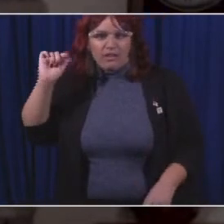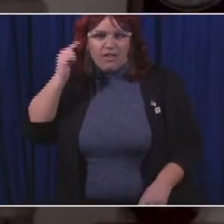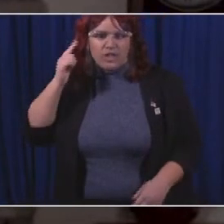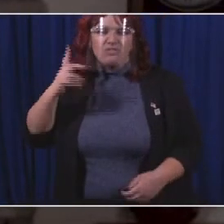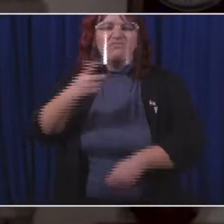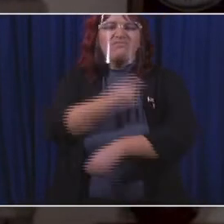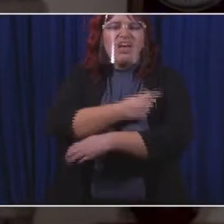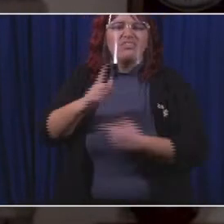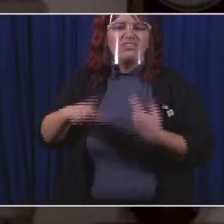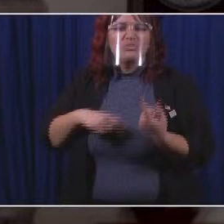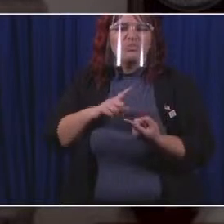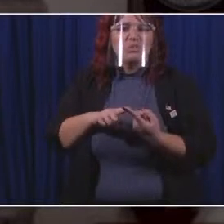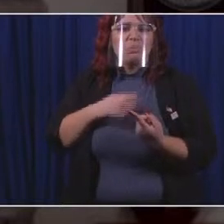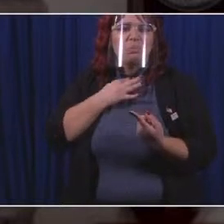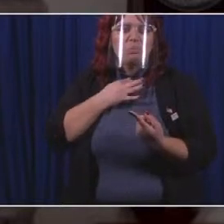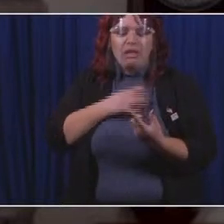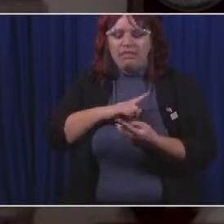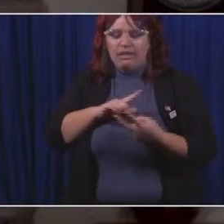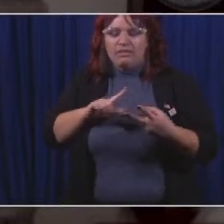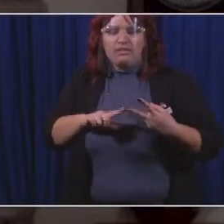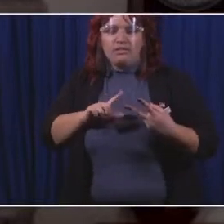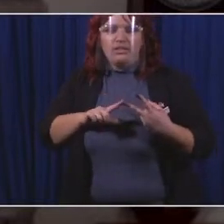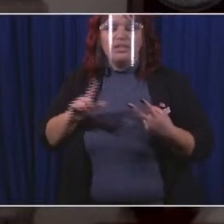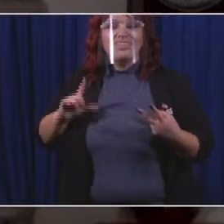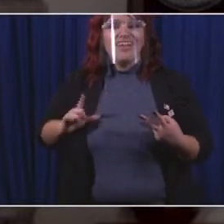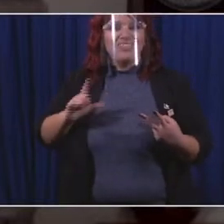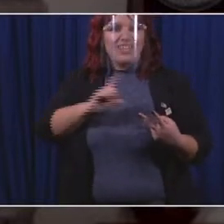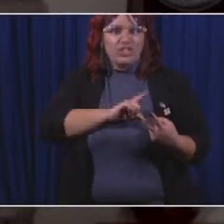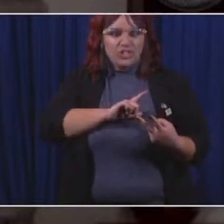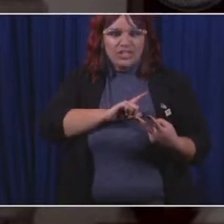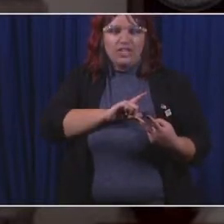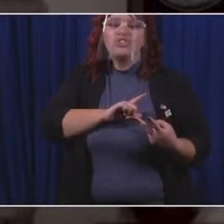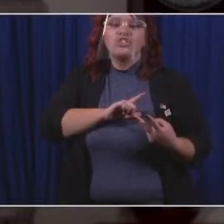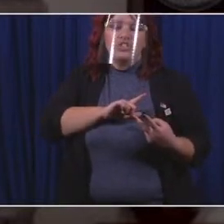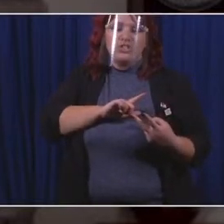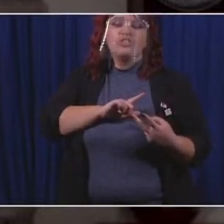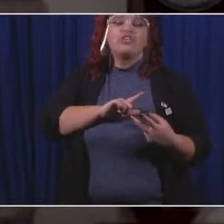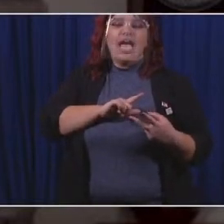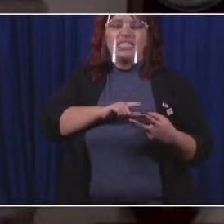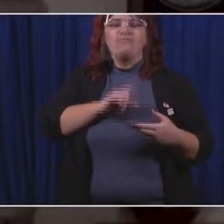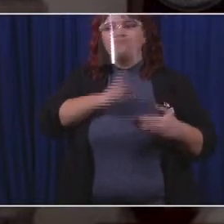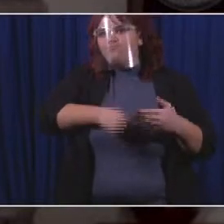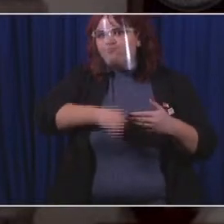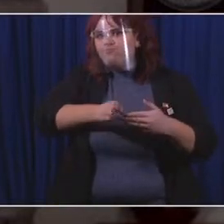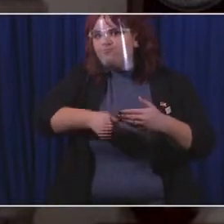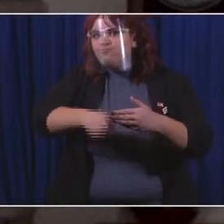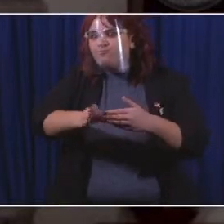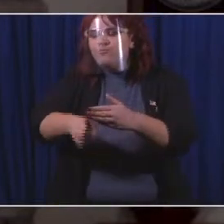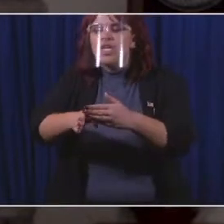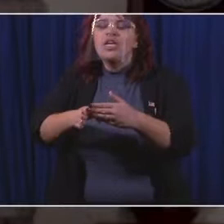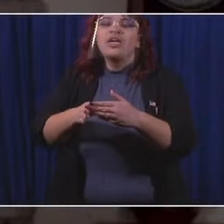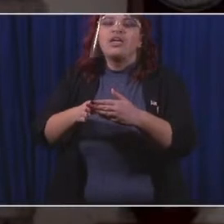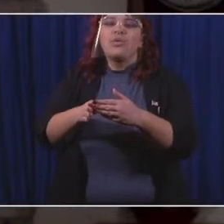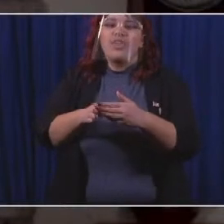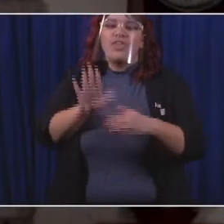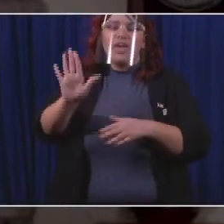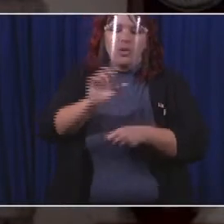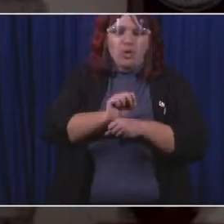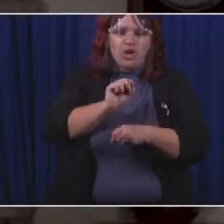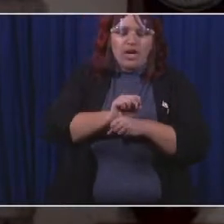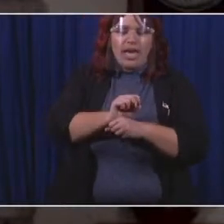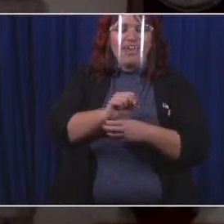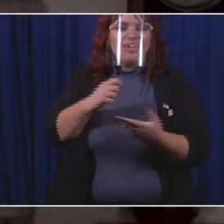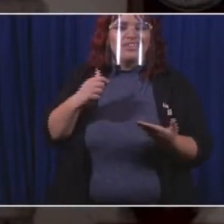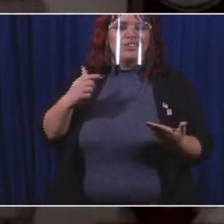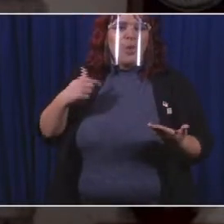And then also, the legislature is, wrapping up lame duck, it appears. And I was just wondering if there are any bills that you're